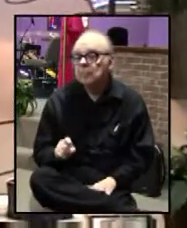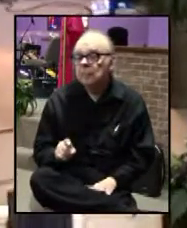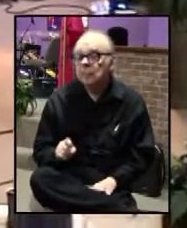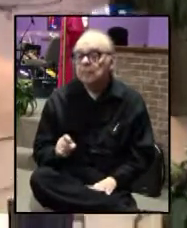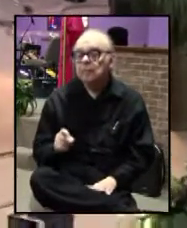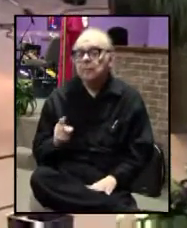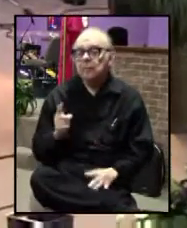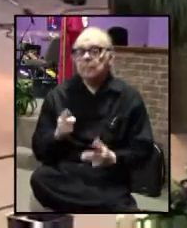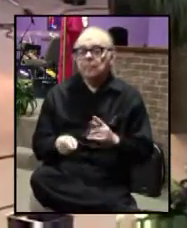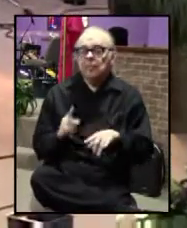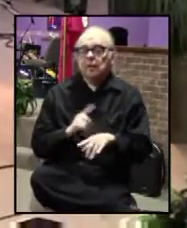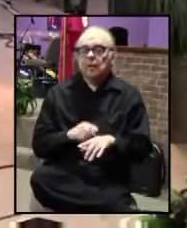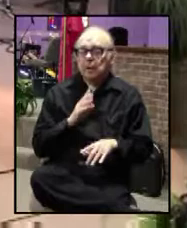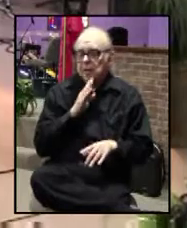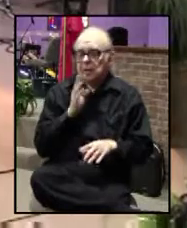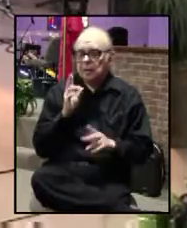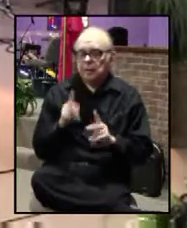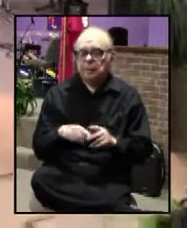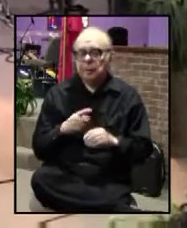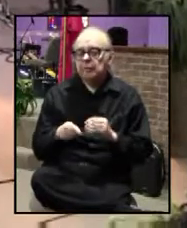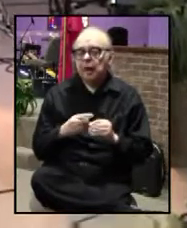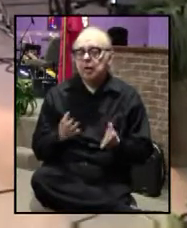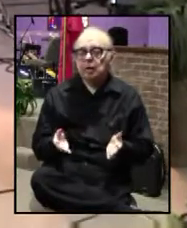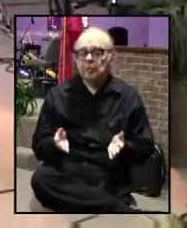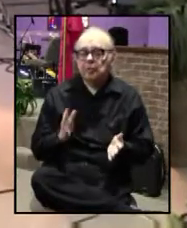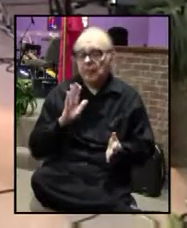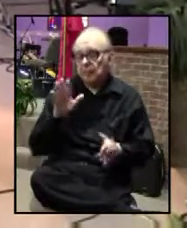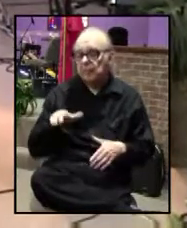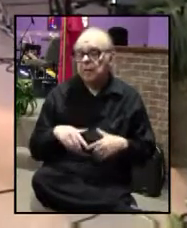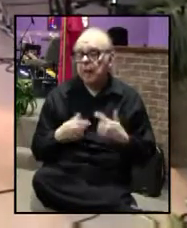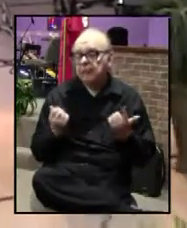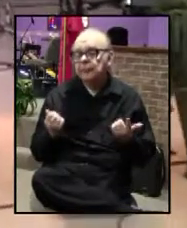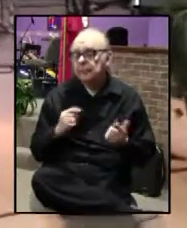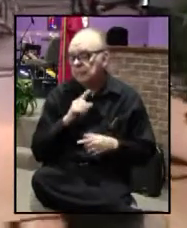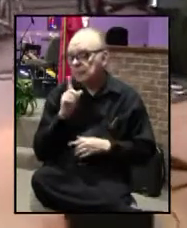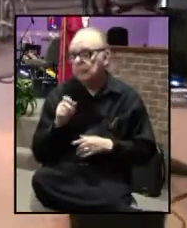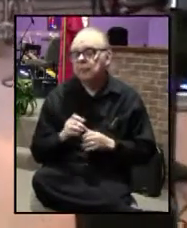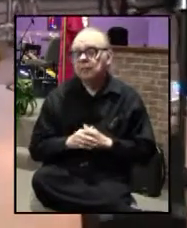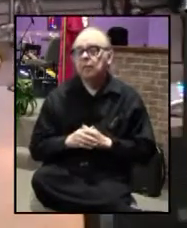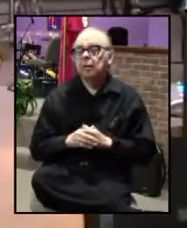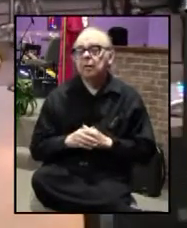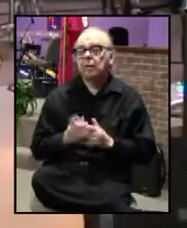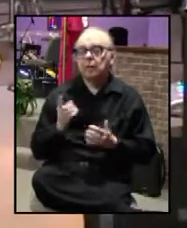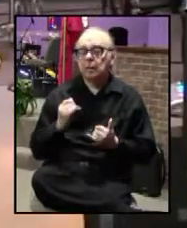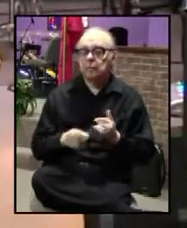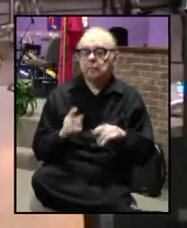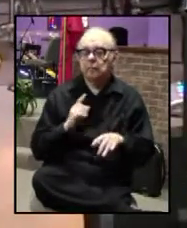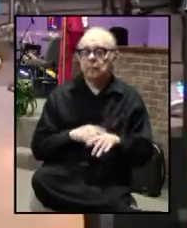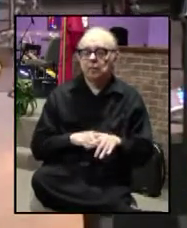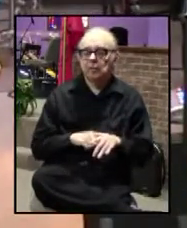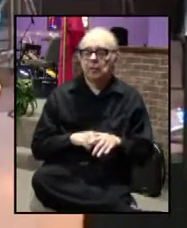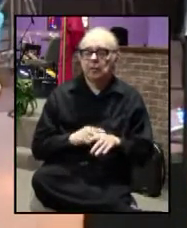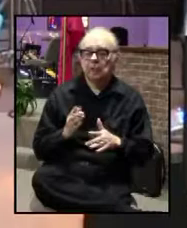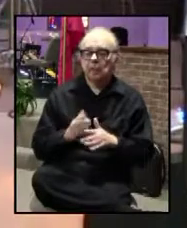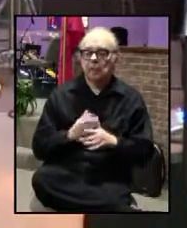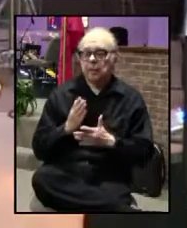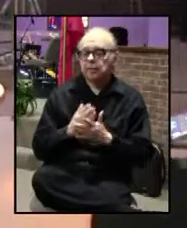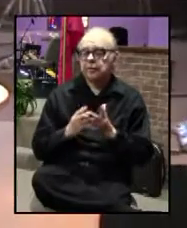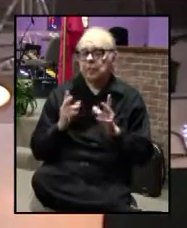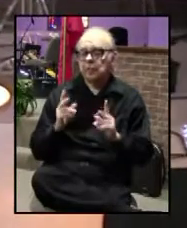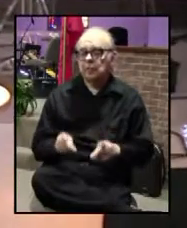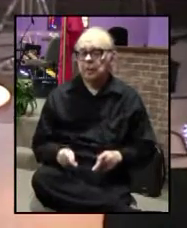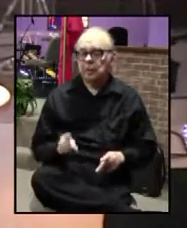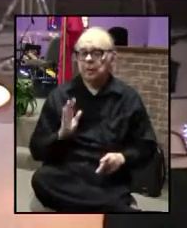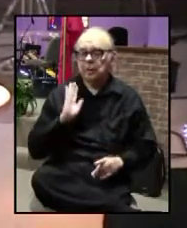When was the last time you talked to somebody about their life? When was the last time that you shared with somebody